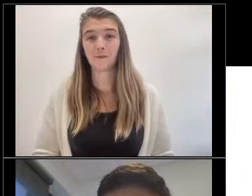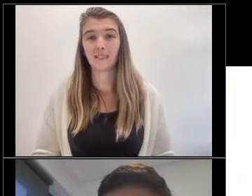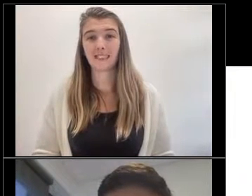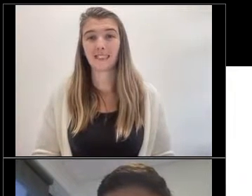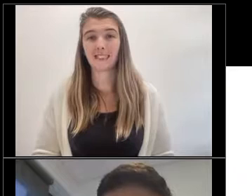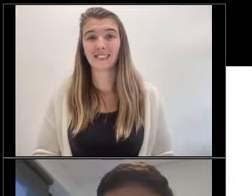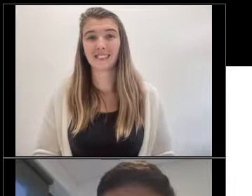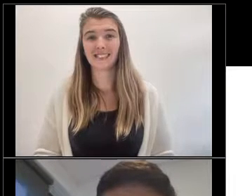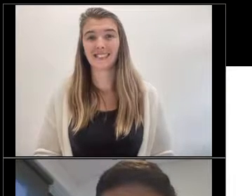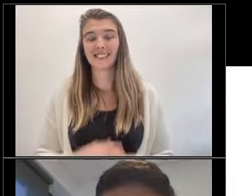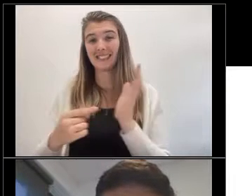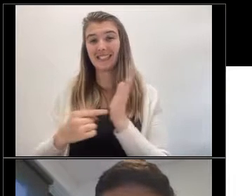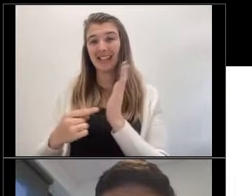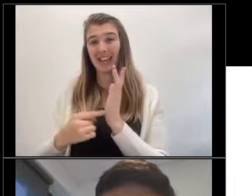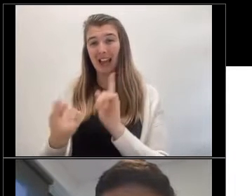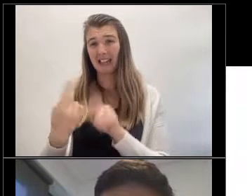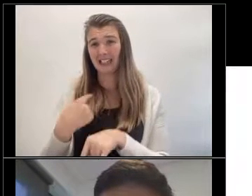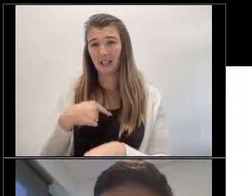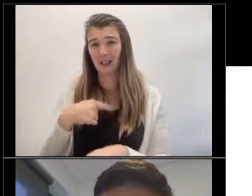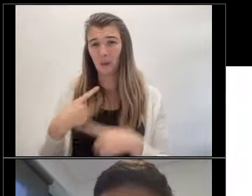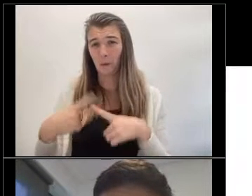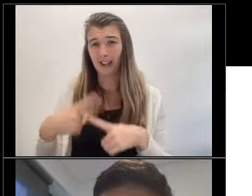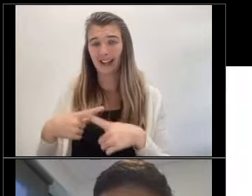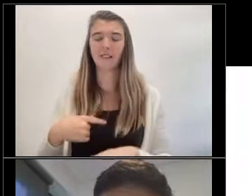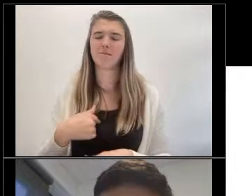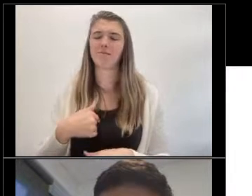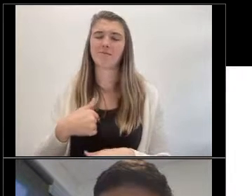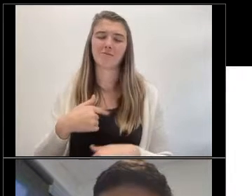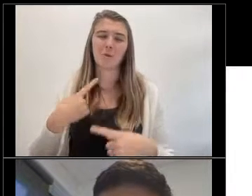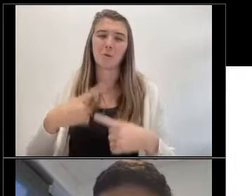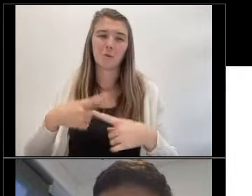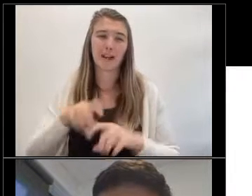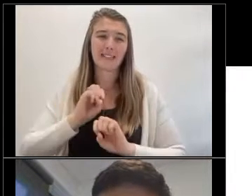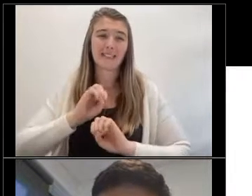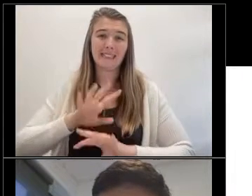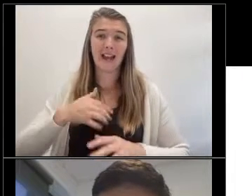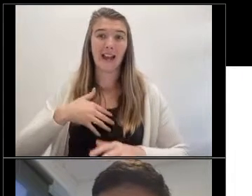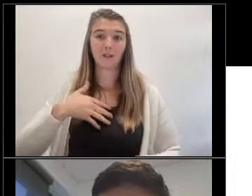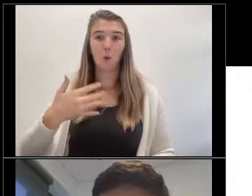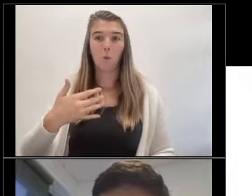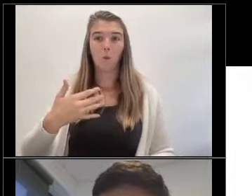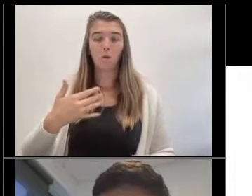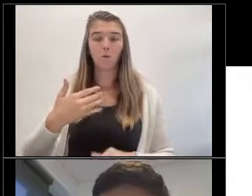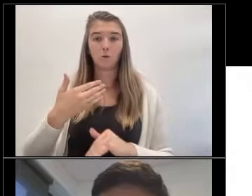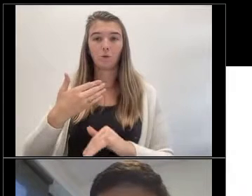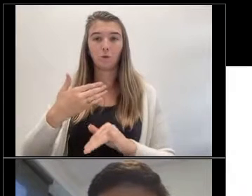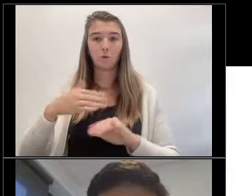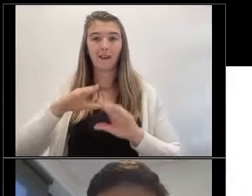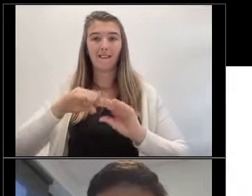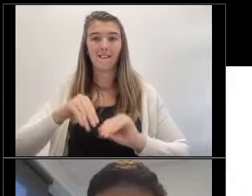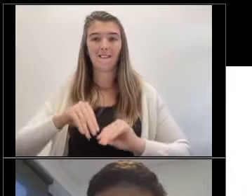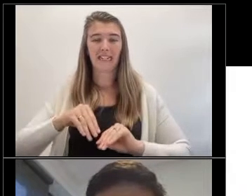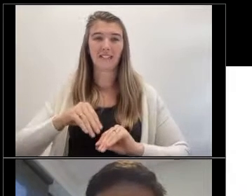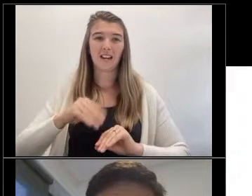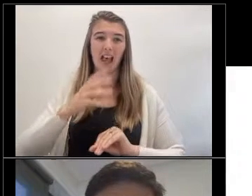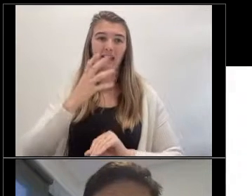Okay, Tanya, very quickly. Very quickly, just I don't want to finish on a very gloomy